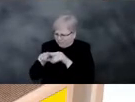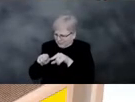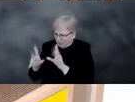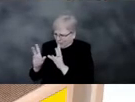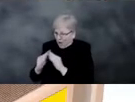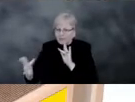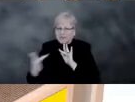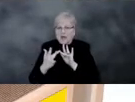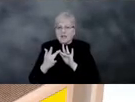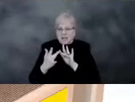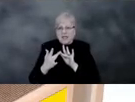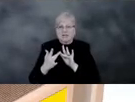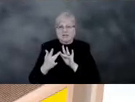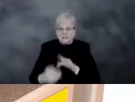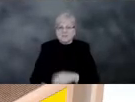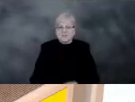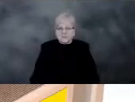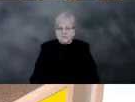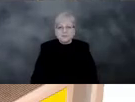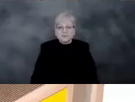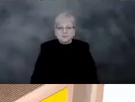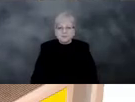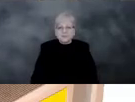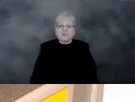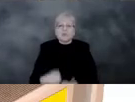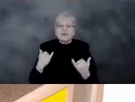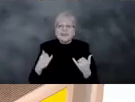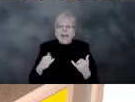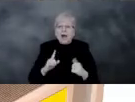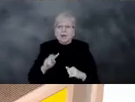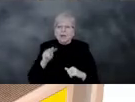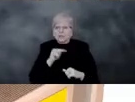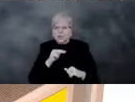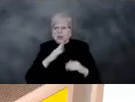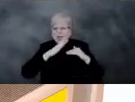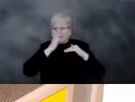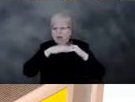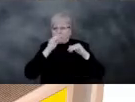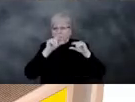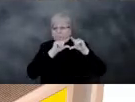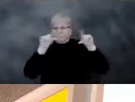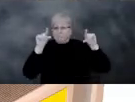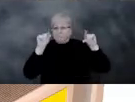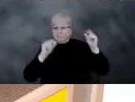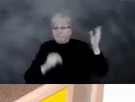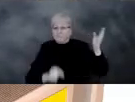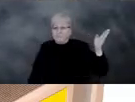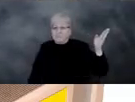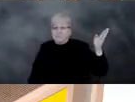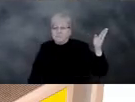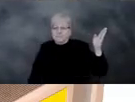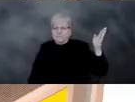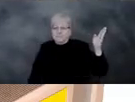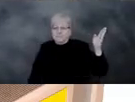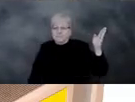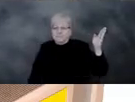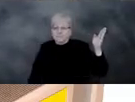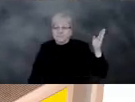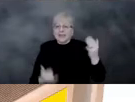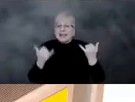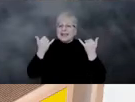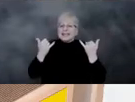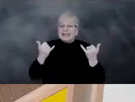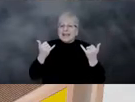So back in the lobby we're going to move up to the top toolbar and the first part we're going to review is today's events.